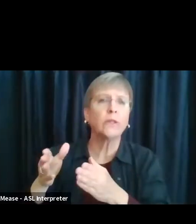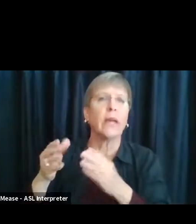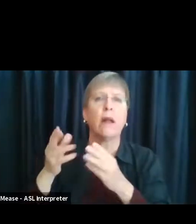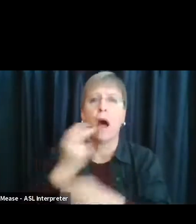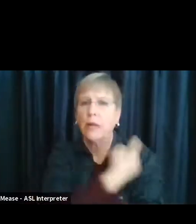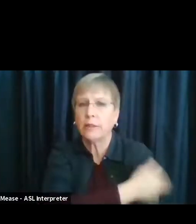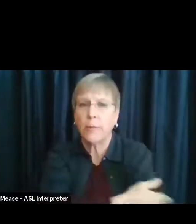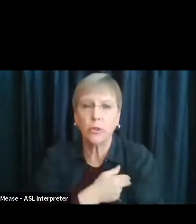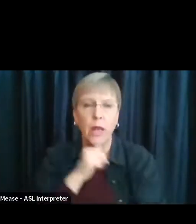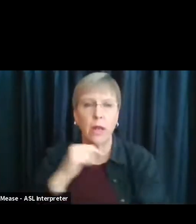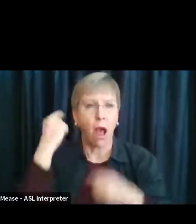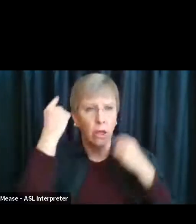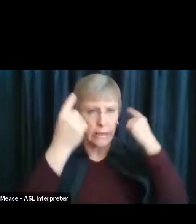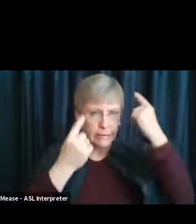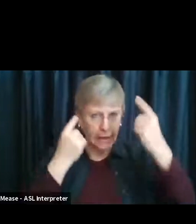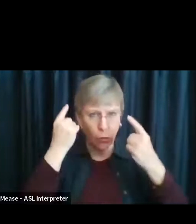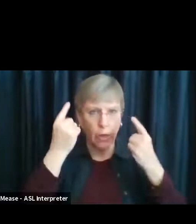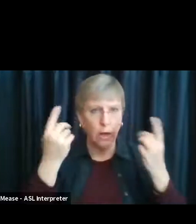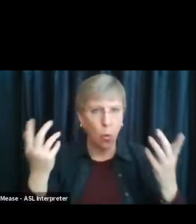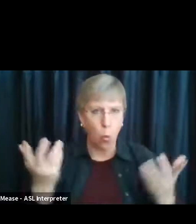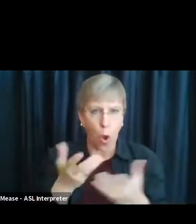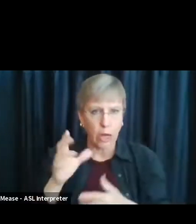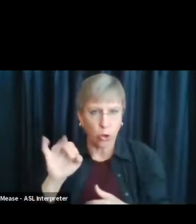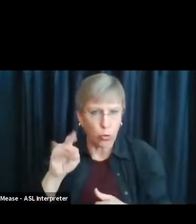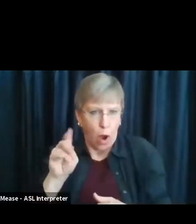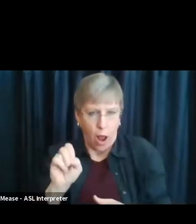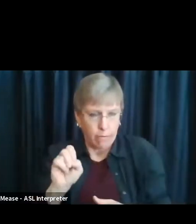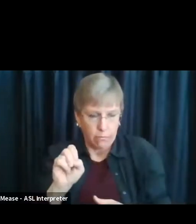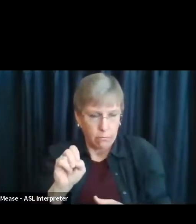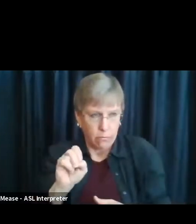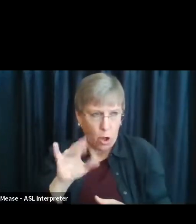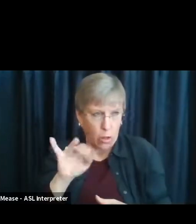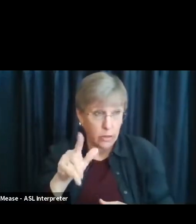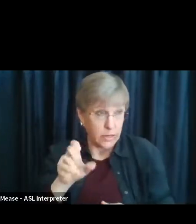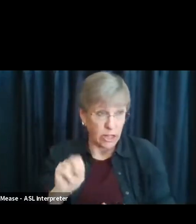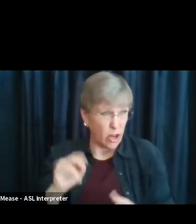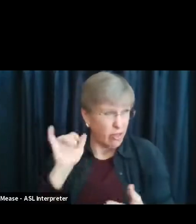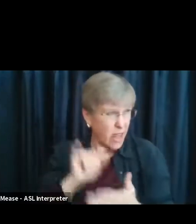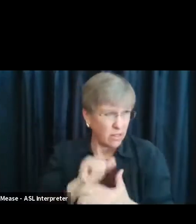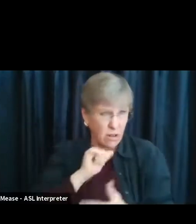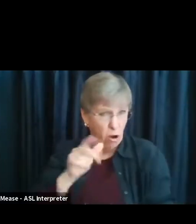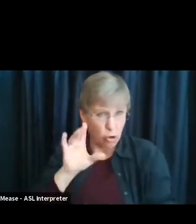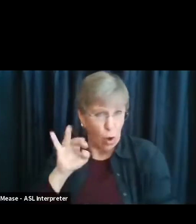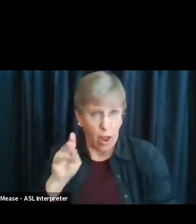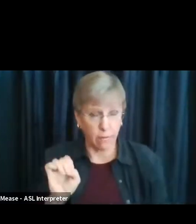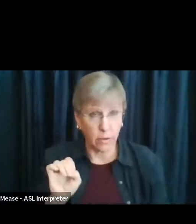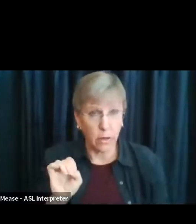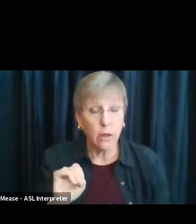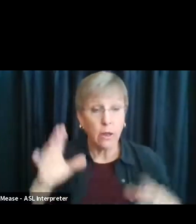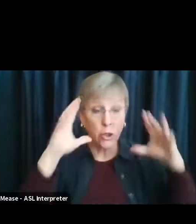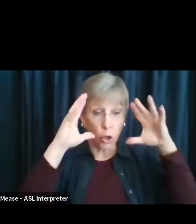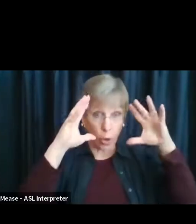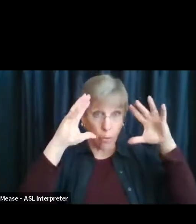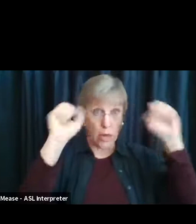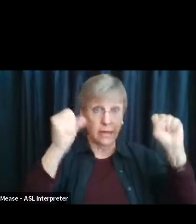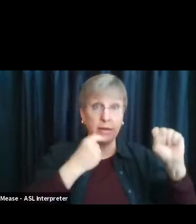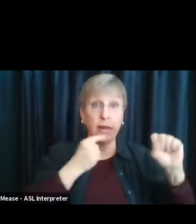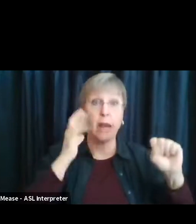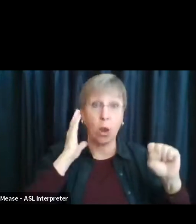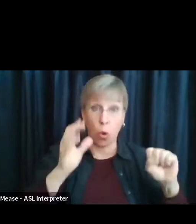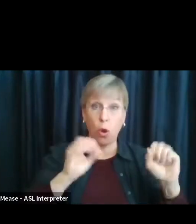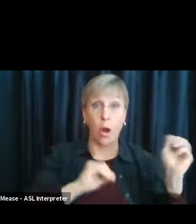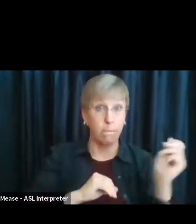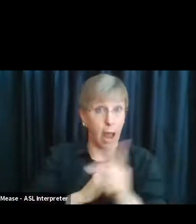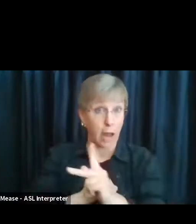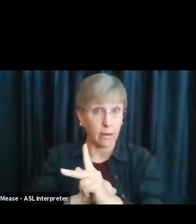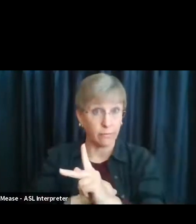not considering what a crime colonization has been. So the president said, it's going to come back